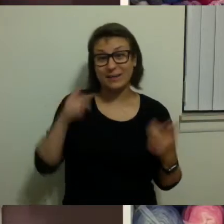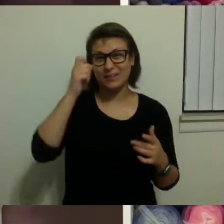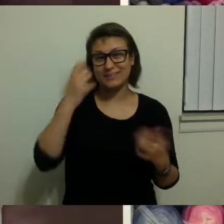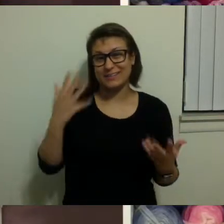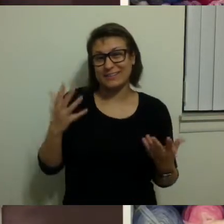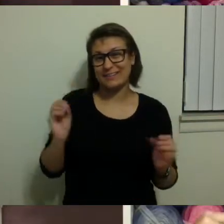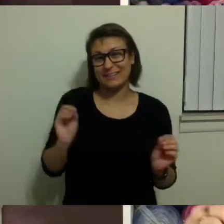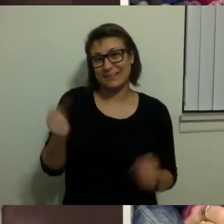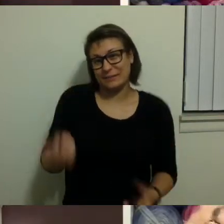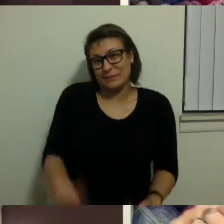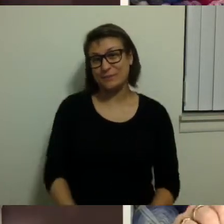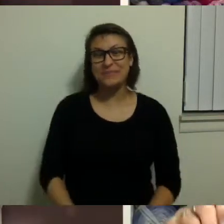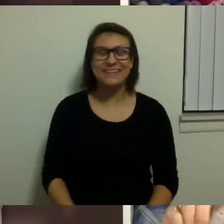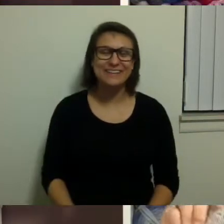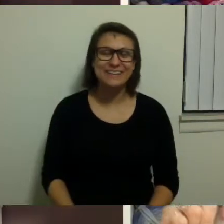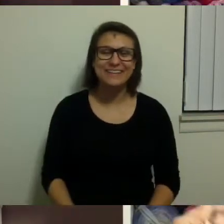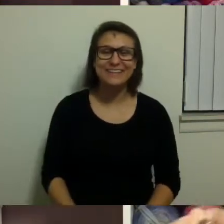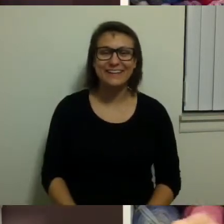have.